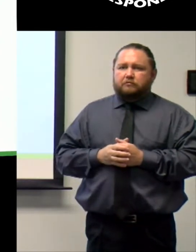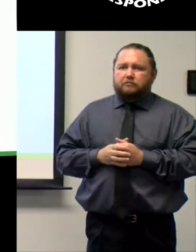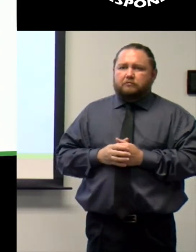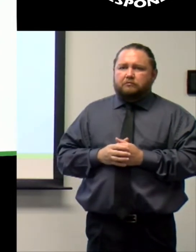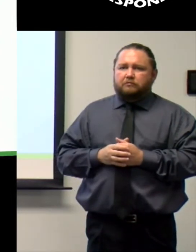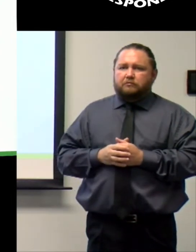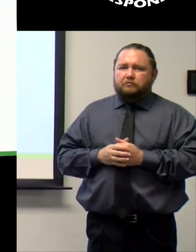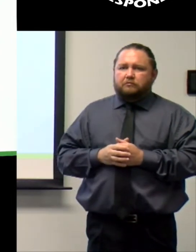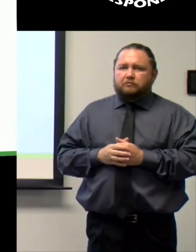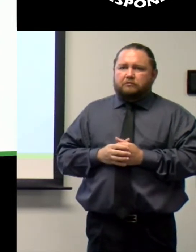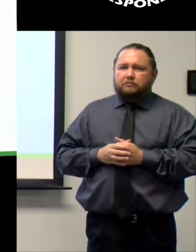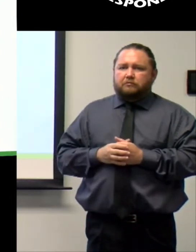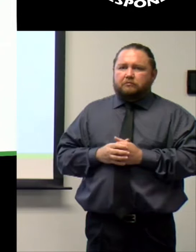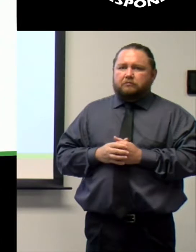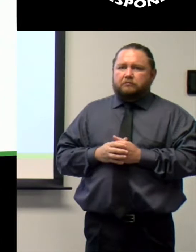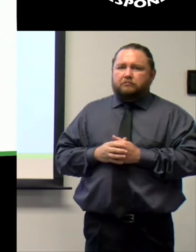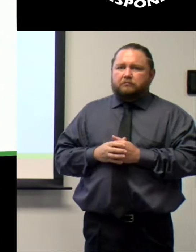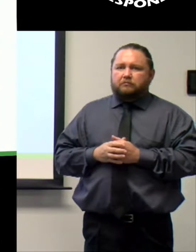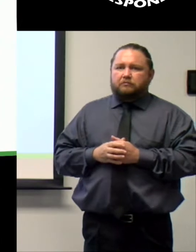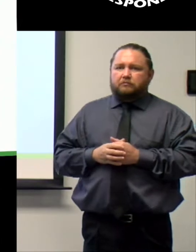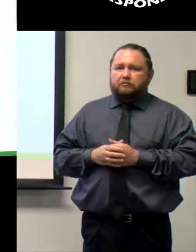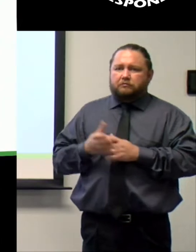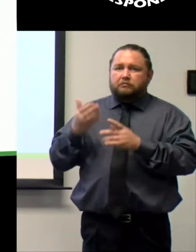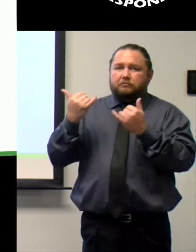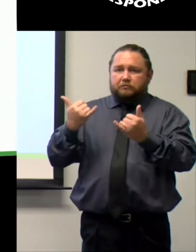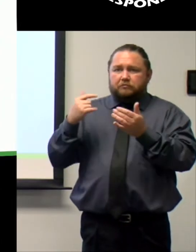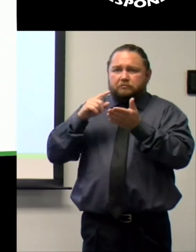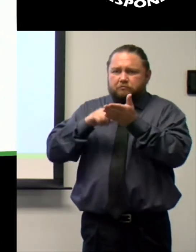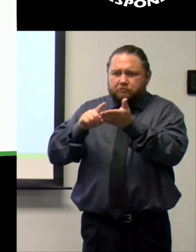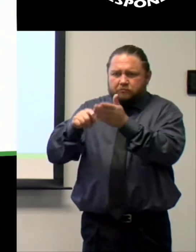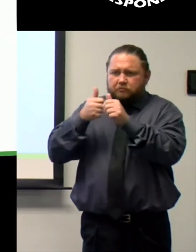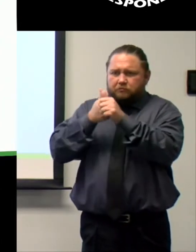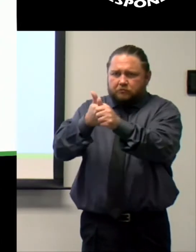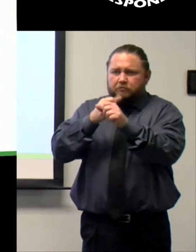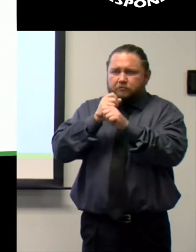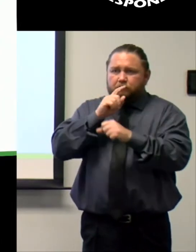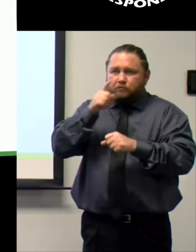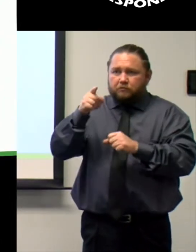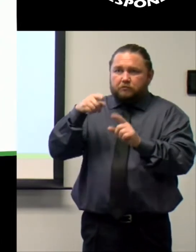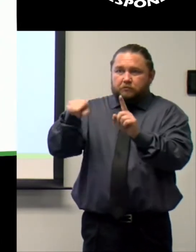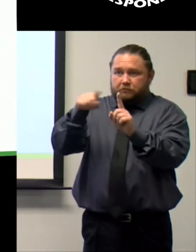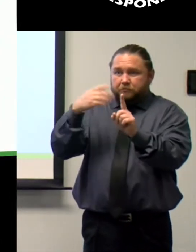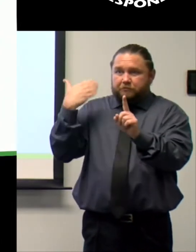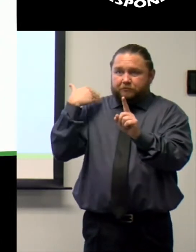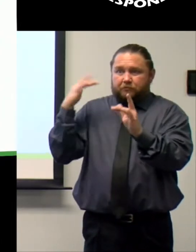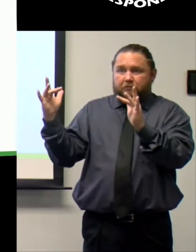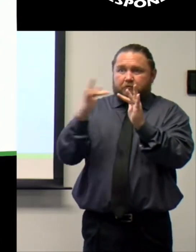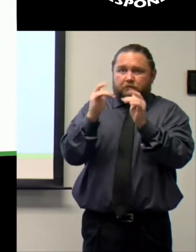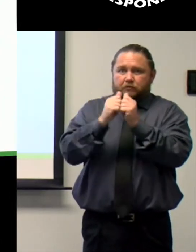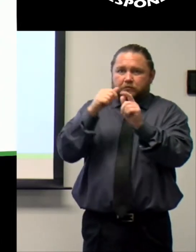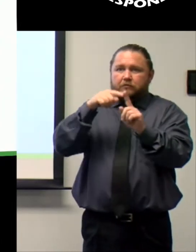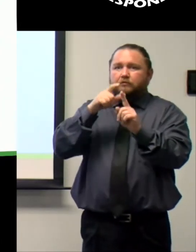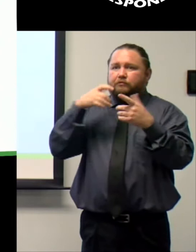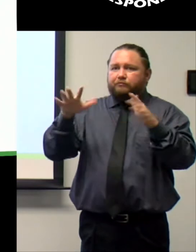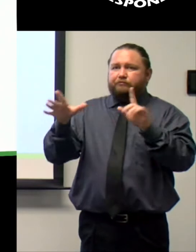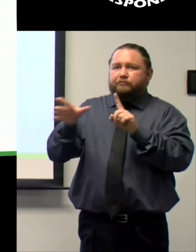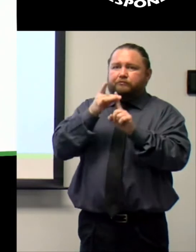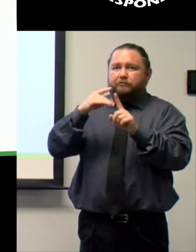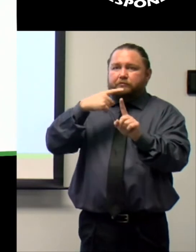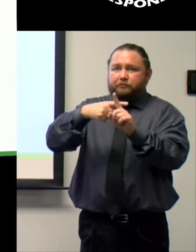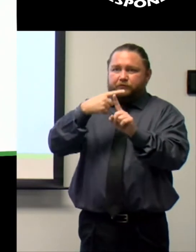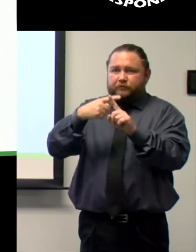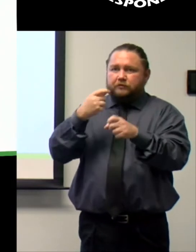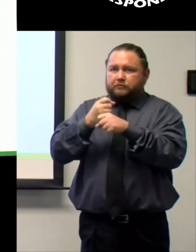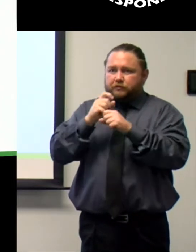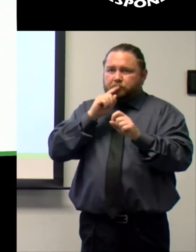worked with to make sure that they stay at home, to make sure that they isolate, to make sure that they do not spread the disease if